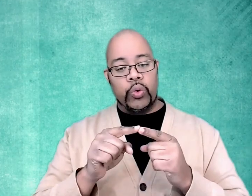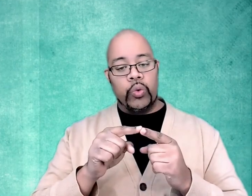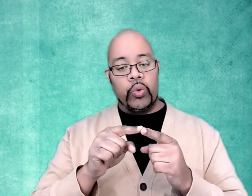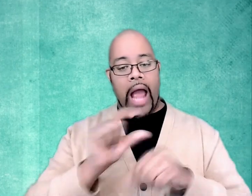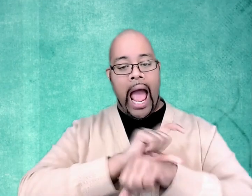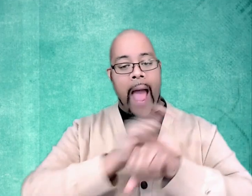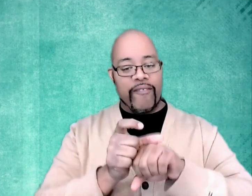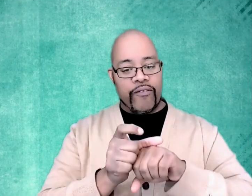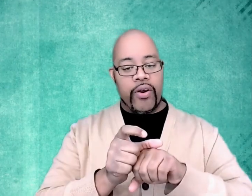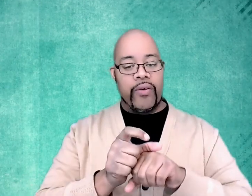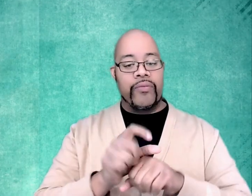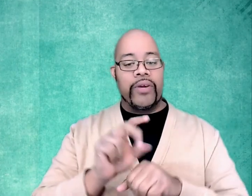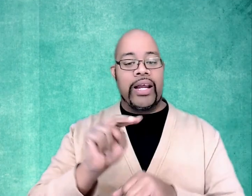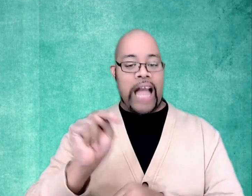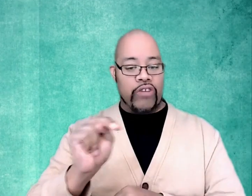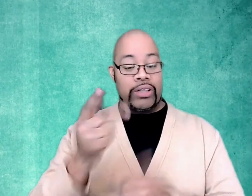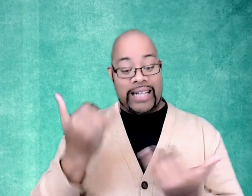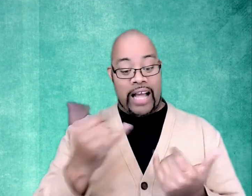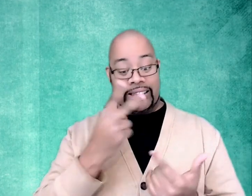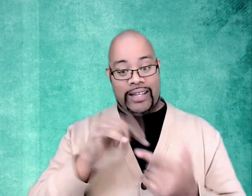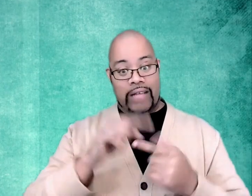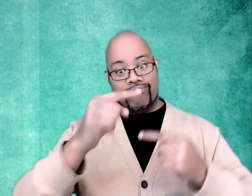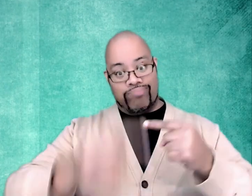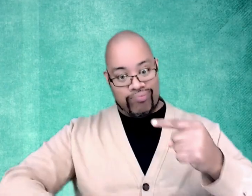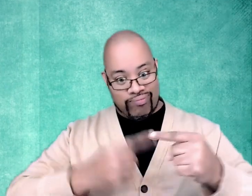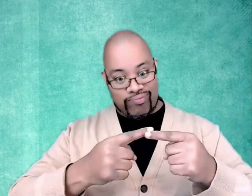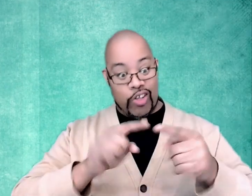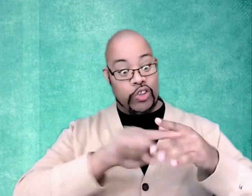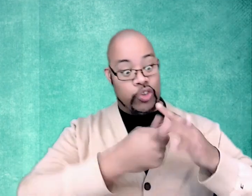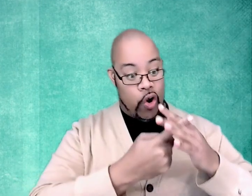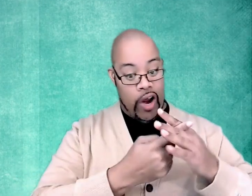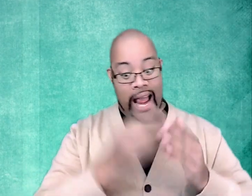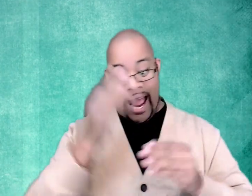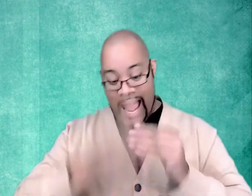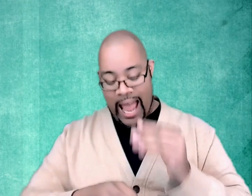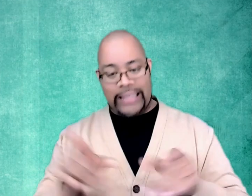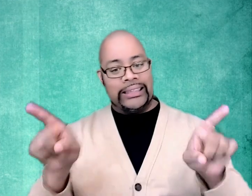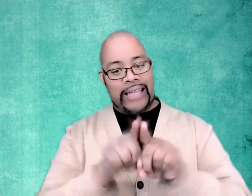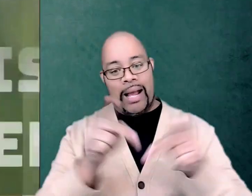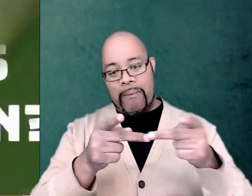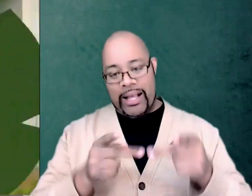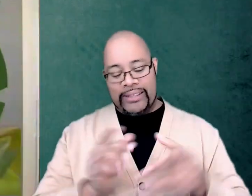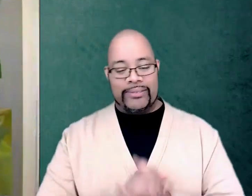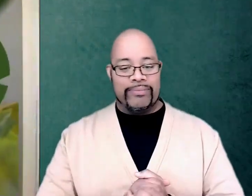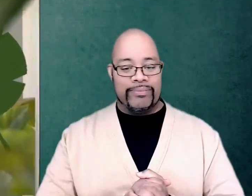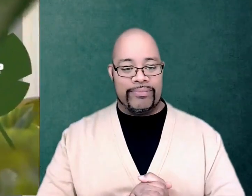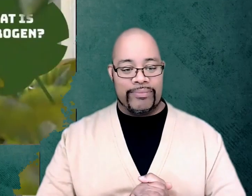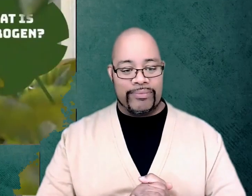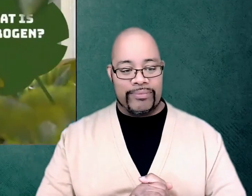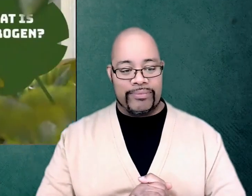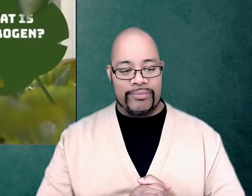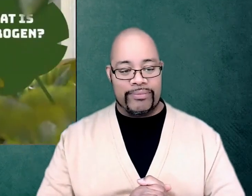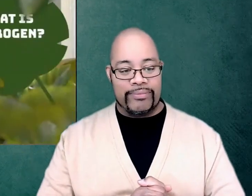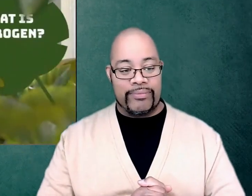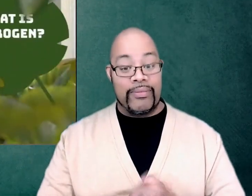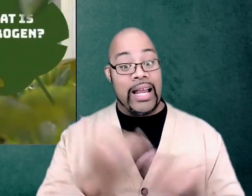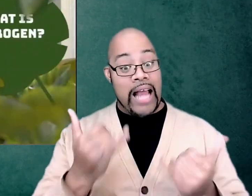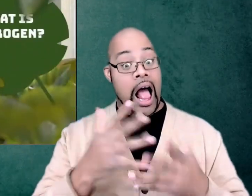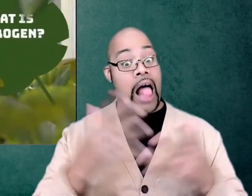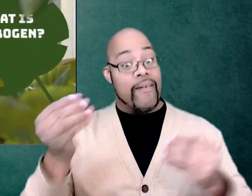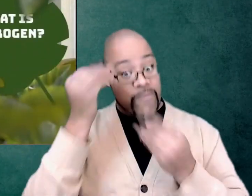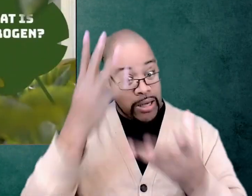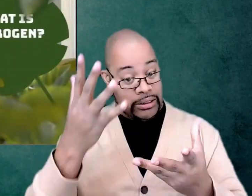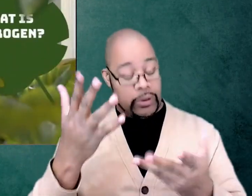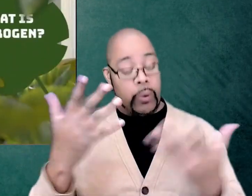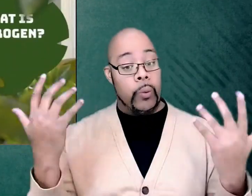atmospheric nitrogen. So basically, it's going straight back where it came from, and the cycle starts all over again. Now, I don't know about you guys, but that